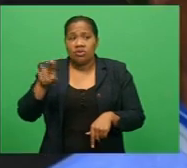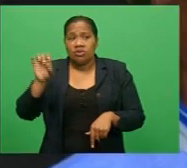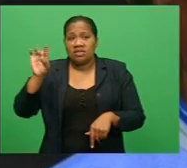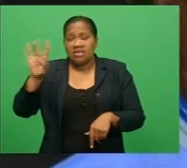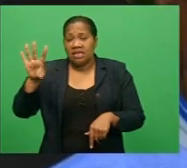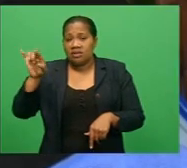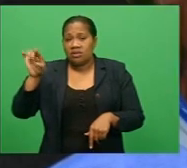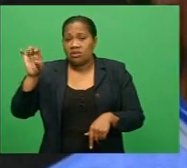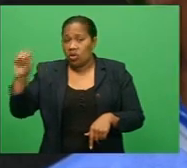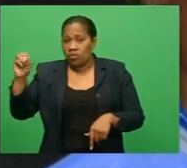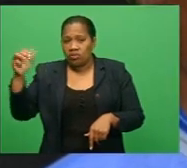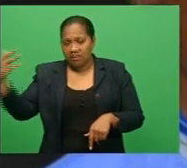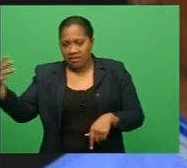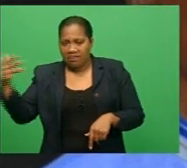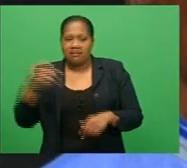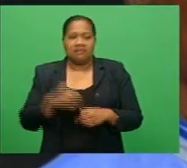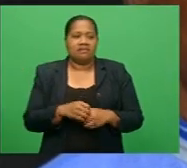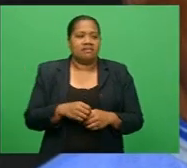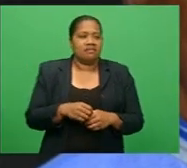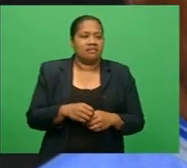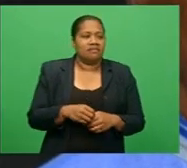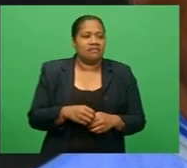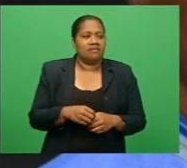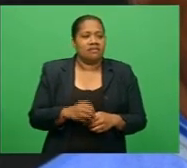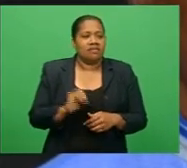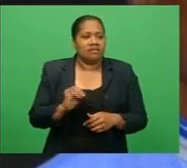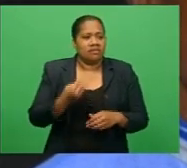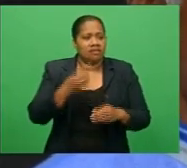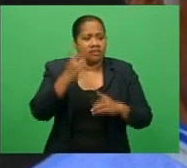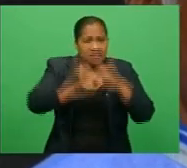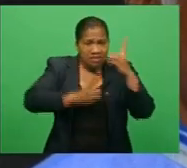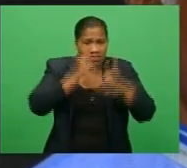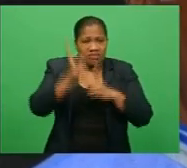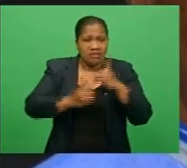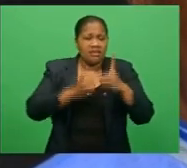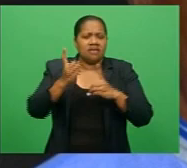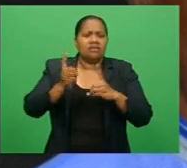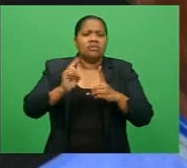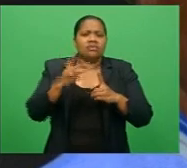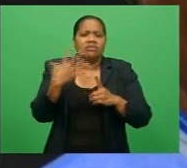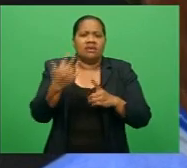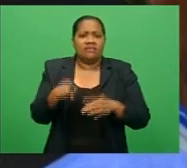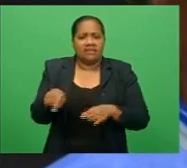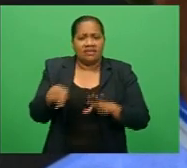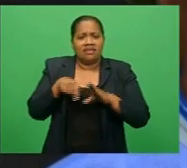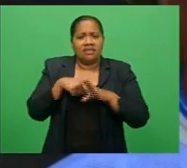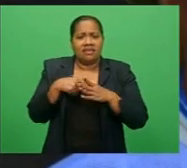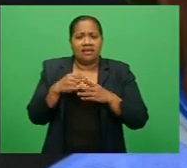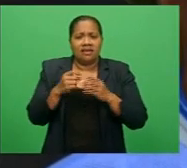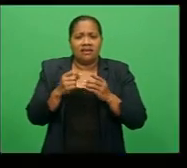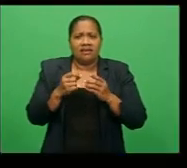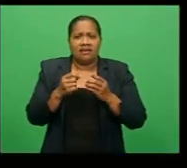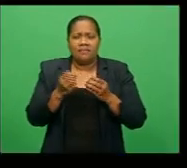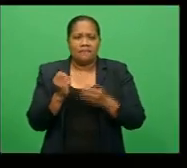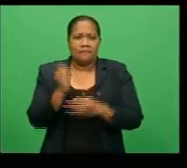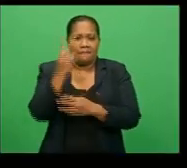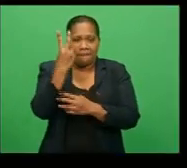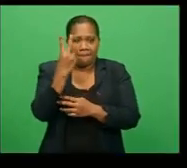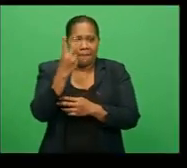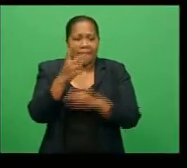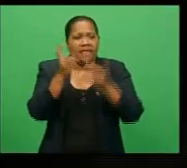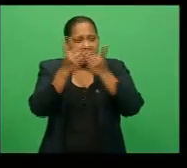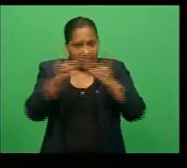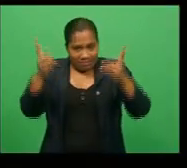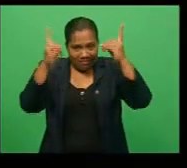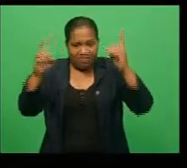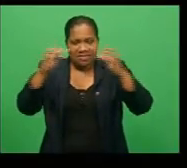10:09. But the main significance of the Diwali is to have the inner light. I mean, decorating the house is one of the